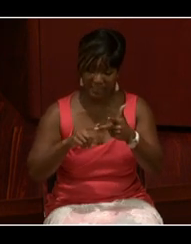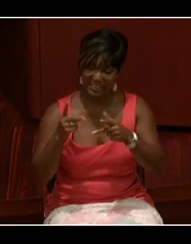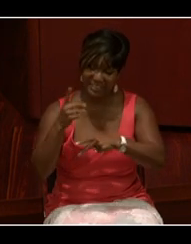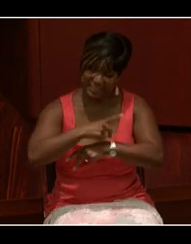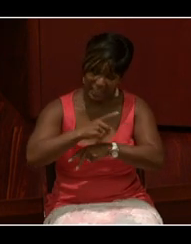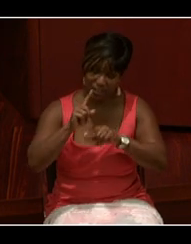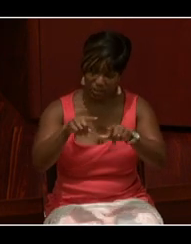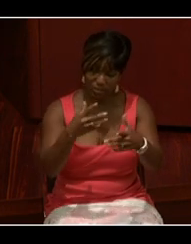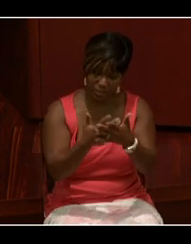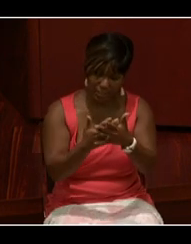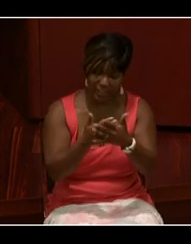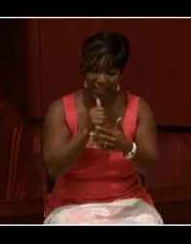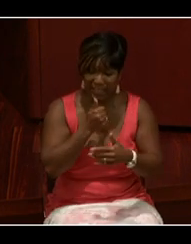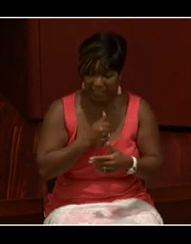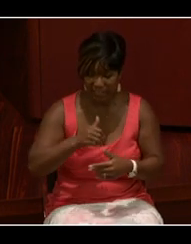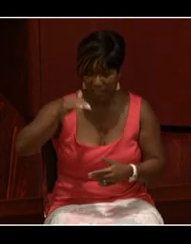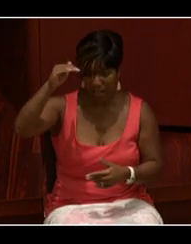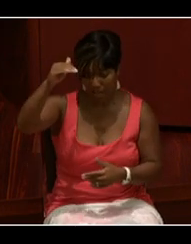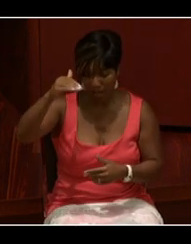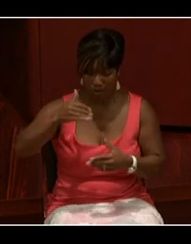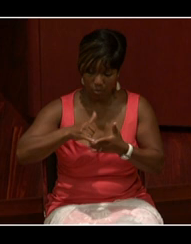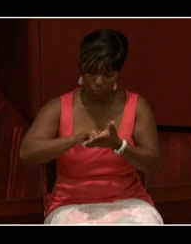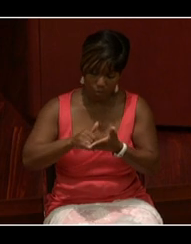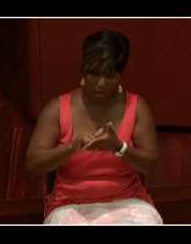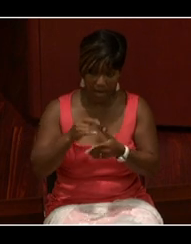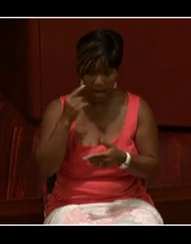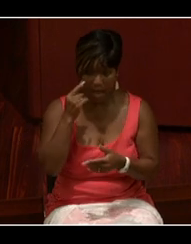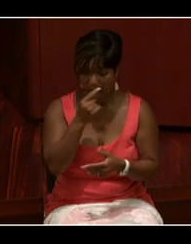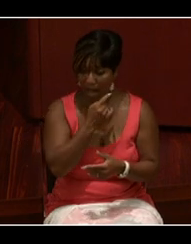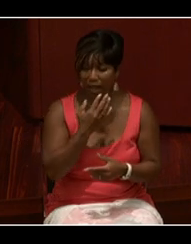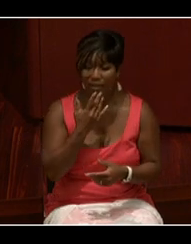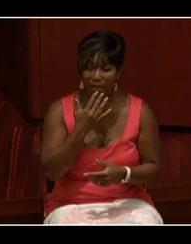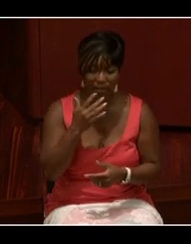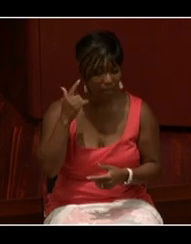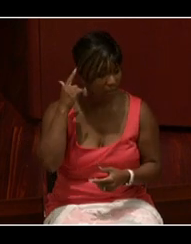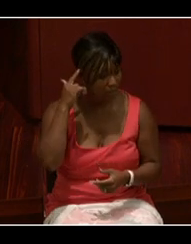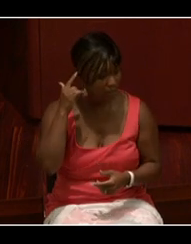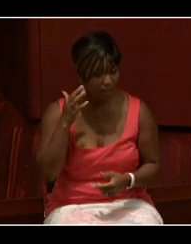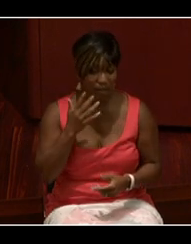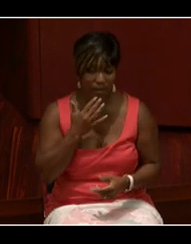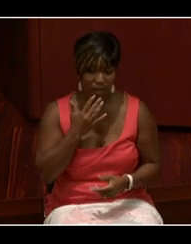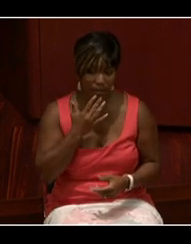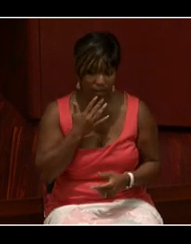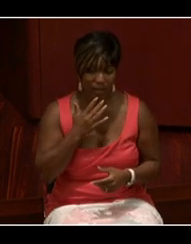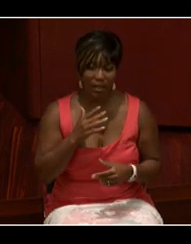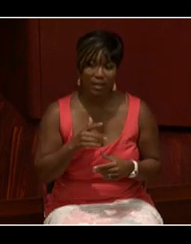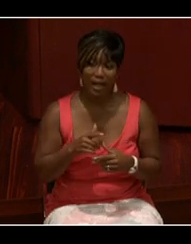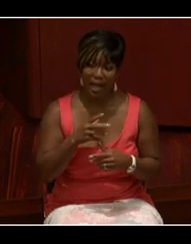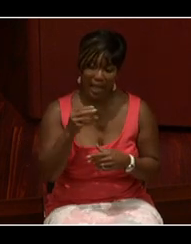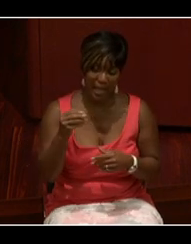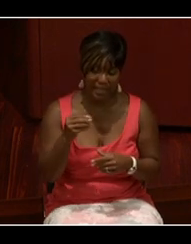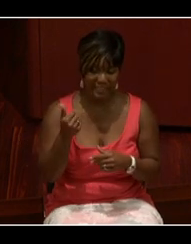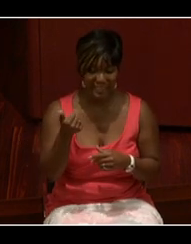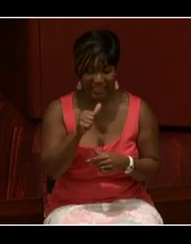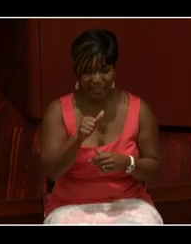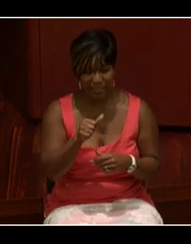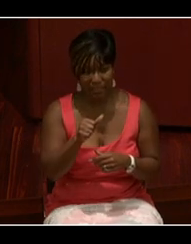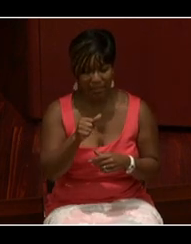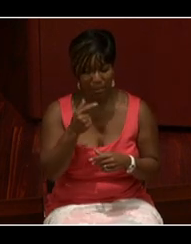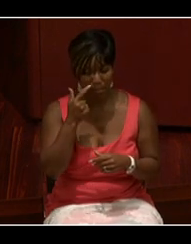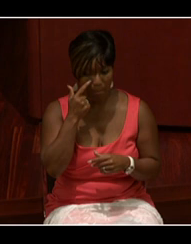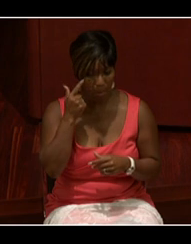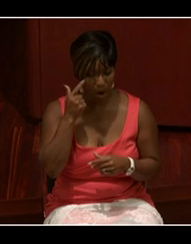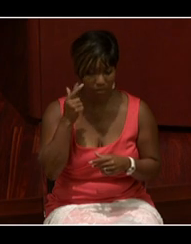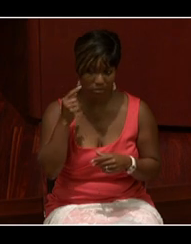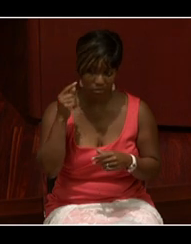height, weight, color of eyes, color of hair and whiskers, and identifying marks. This is an individual that